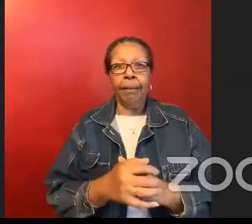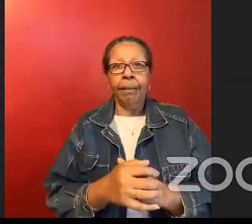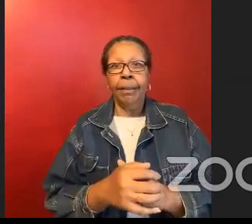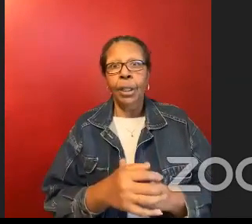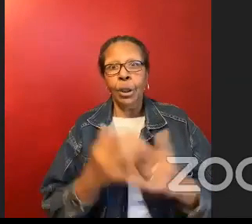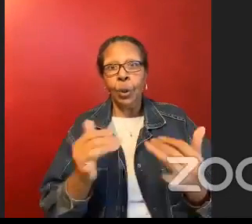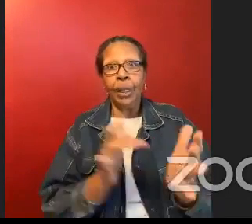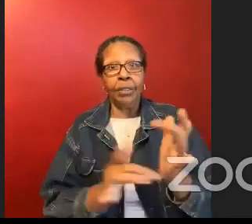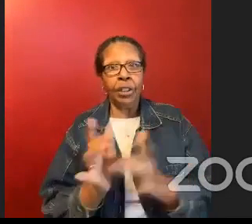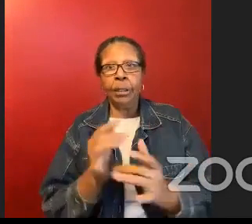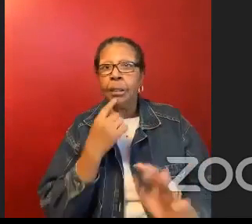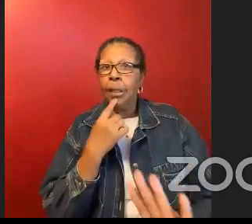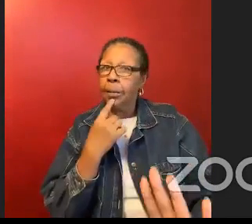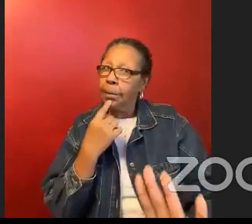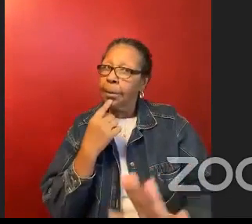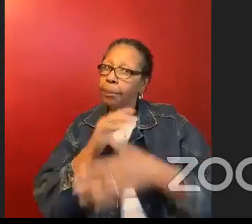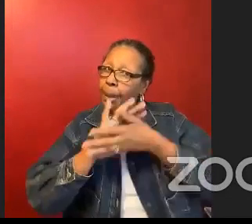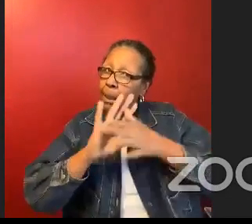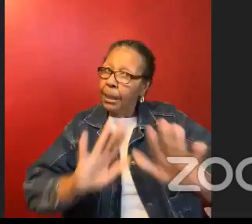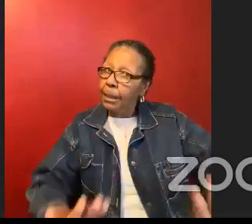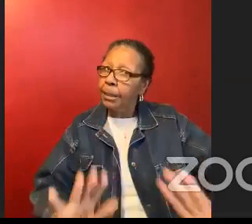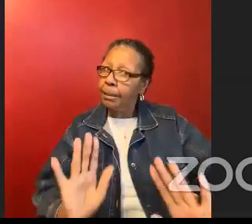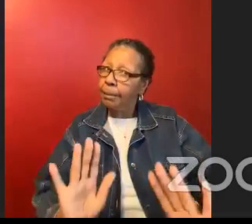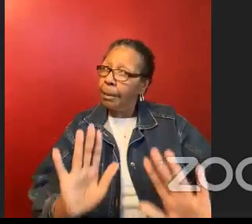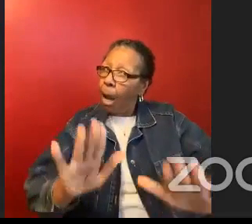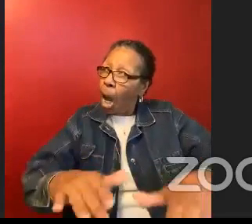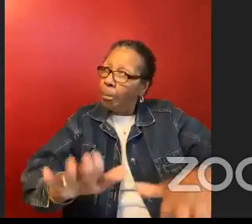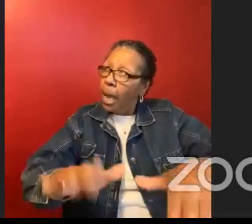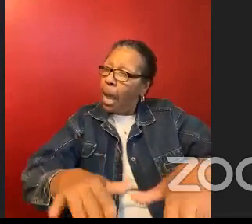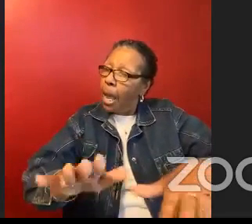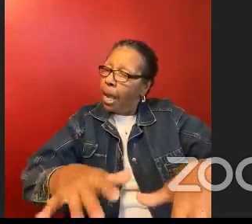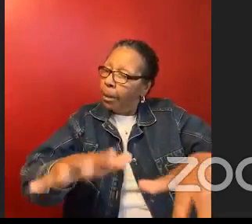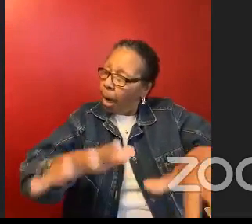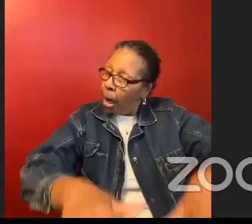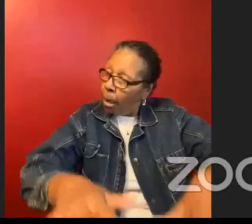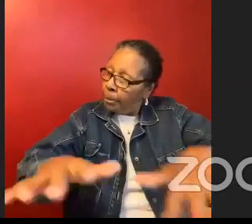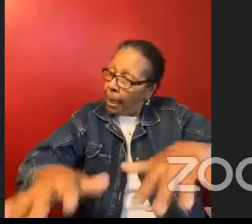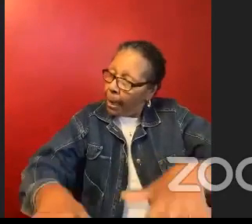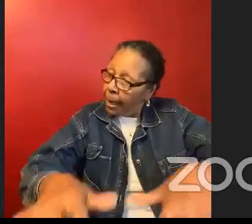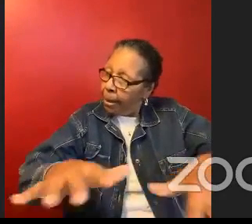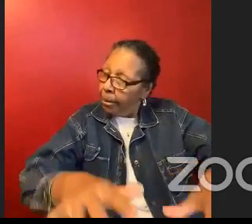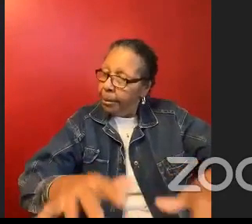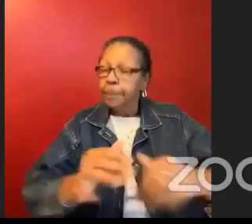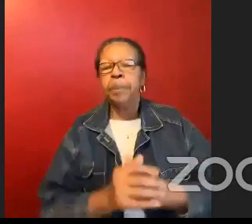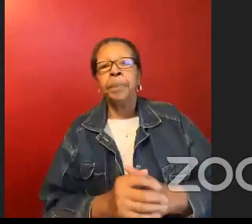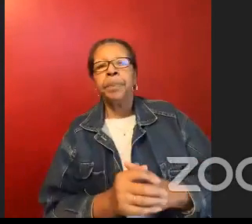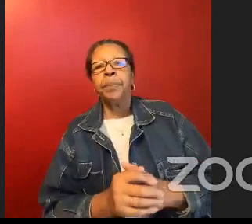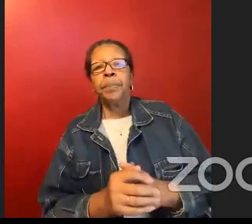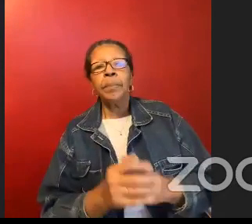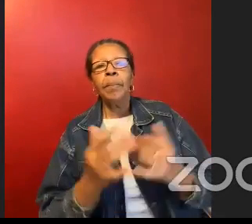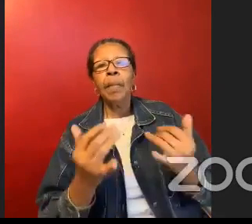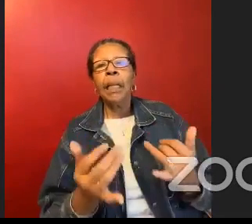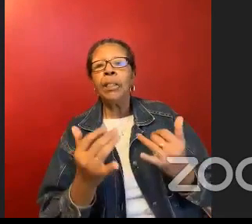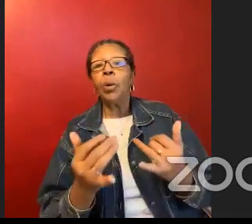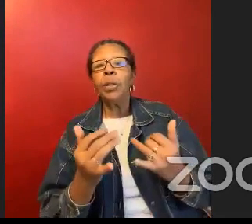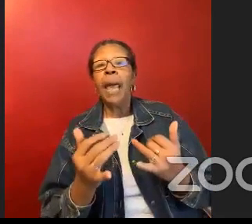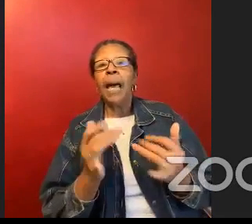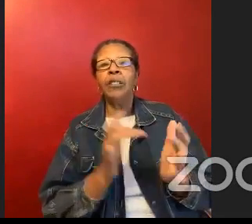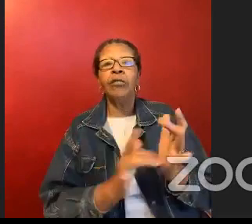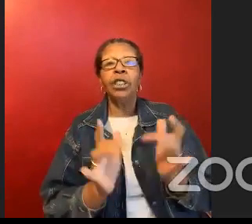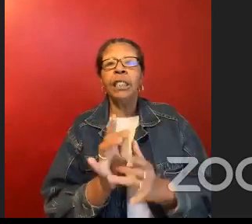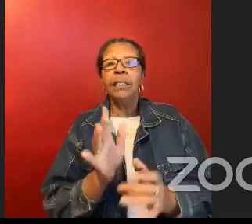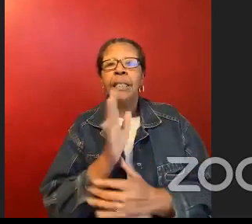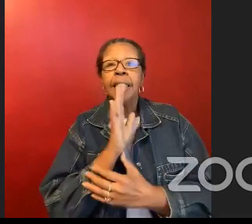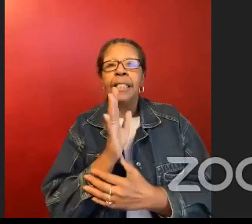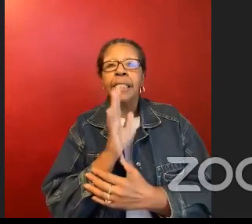peace. Oh, calm it down, fellas, calm it down. And so then he's speaking to them, peace